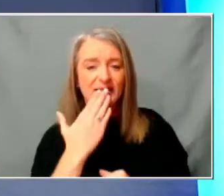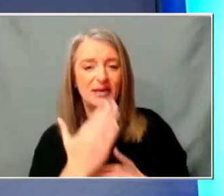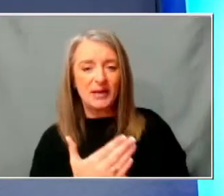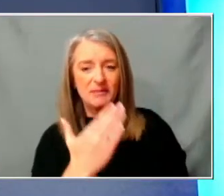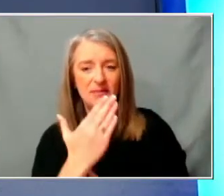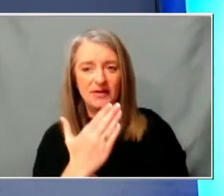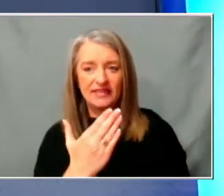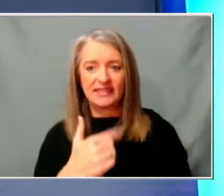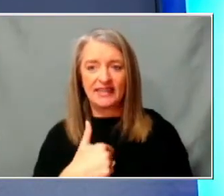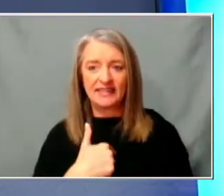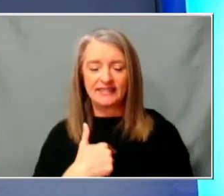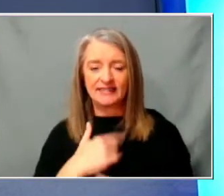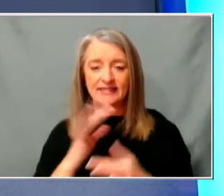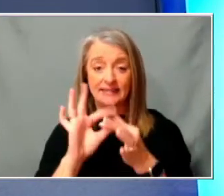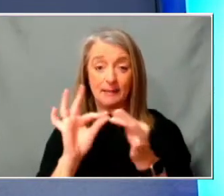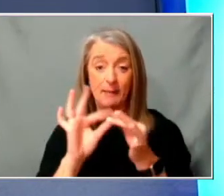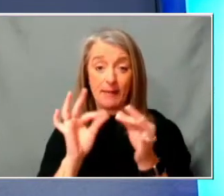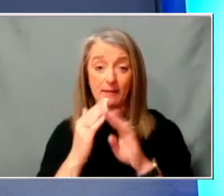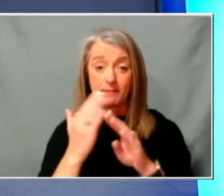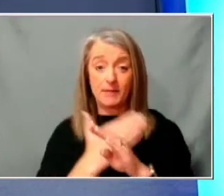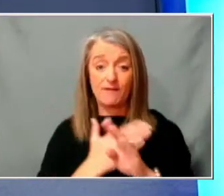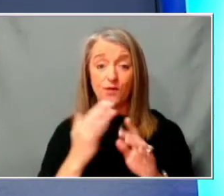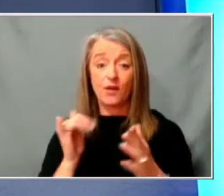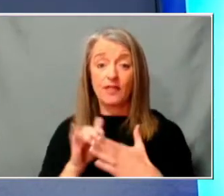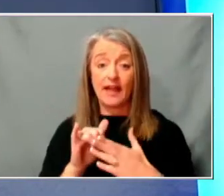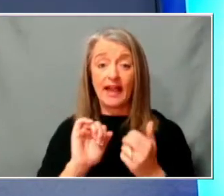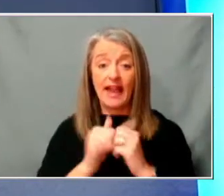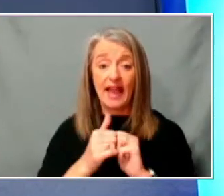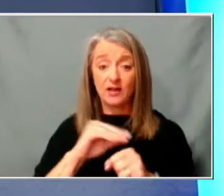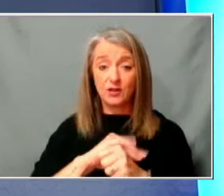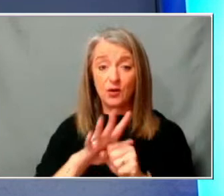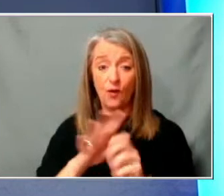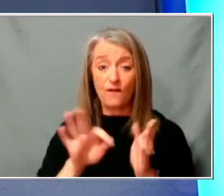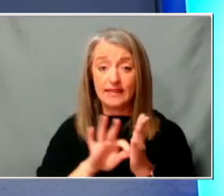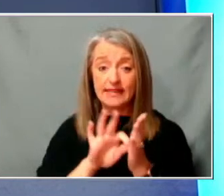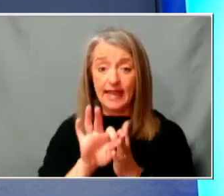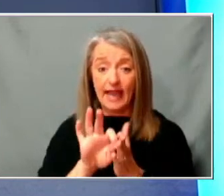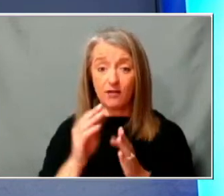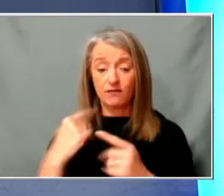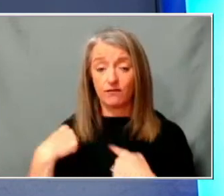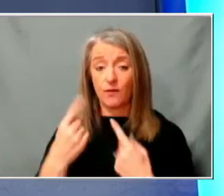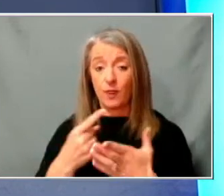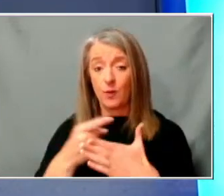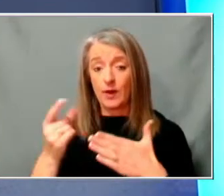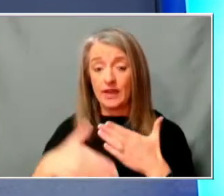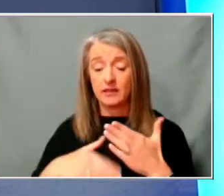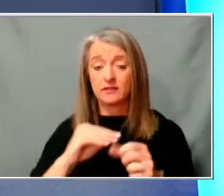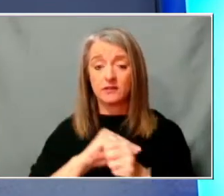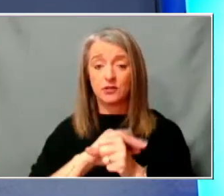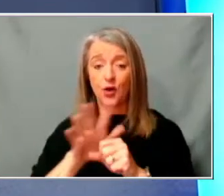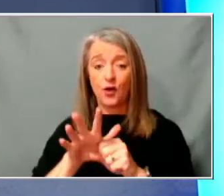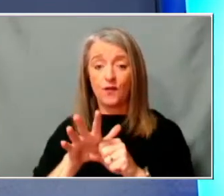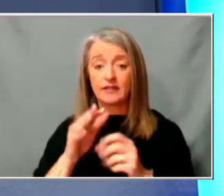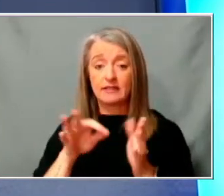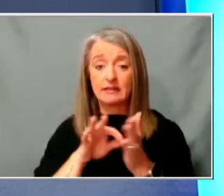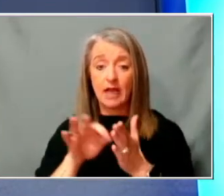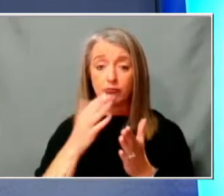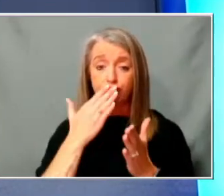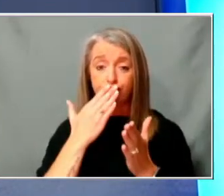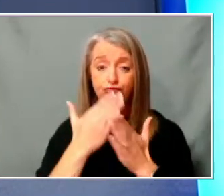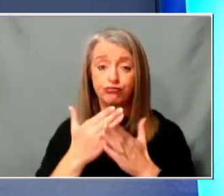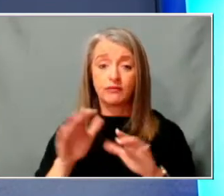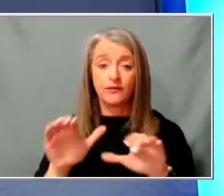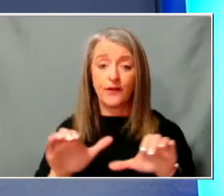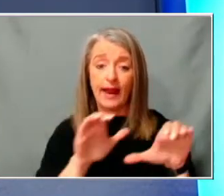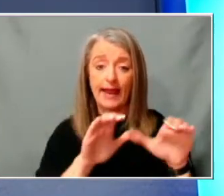Hawkinson, I have a few headlines. Yeah. Before we get to those, though, how's the COVID count over the weekend look? COVID count is actually doing pretty good for active